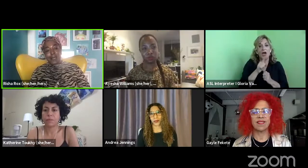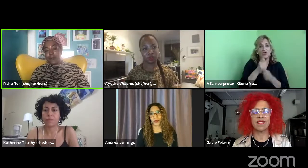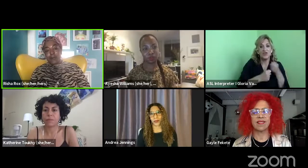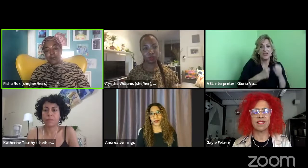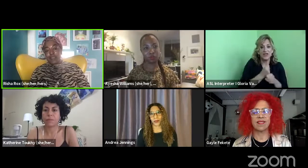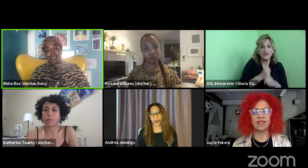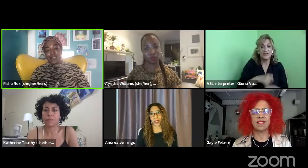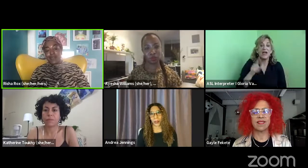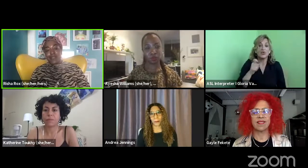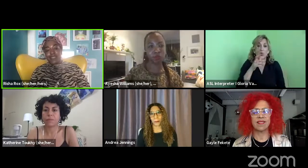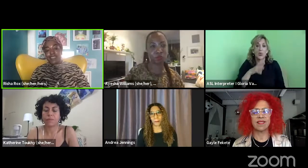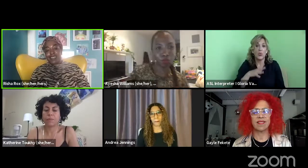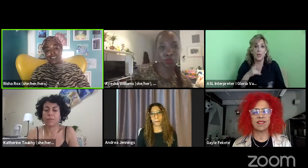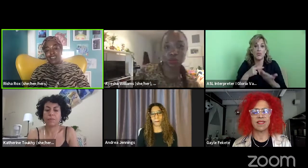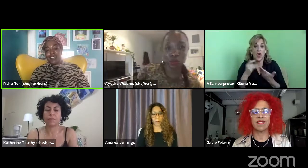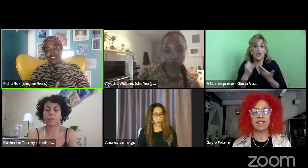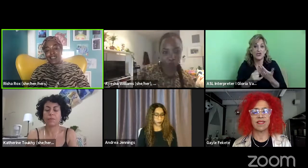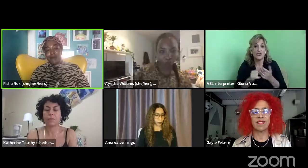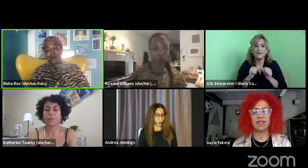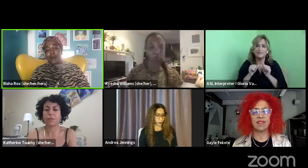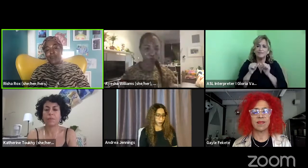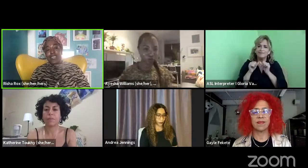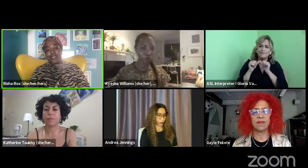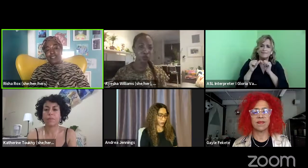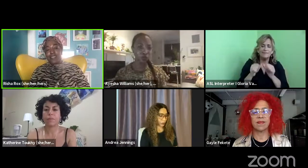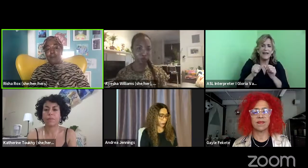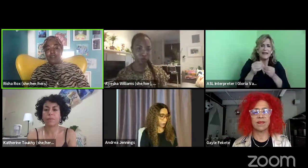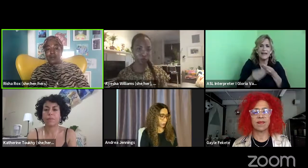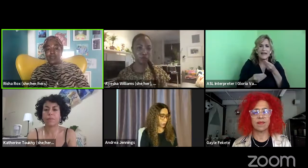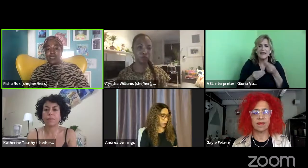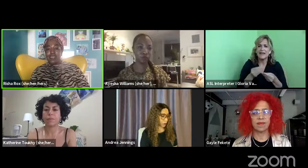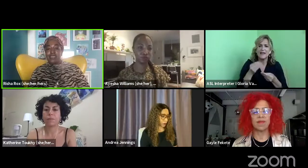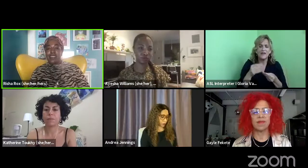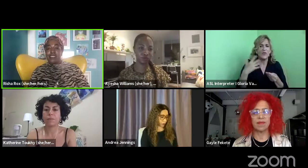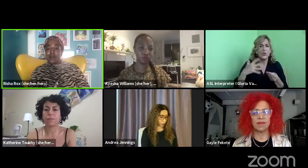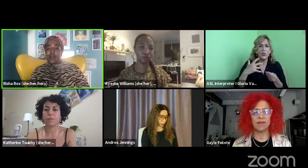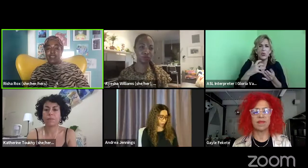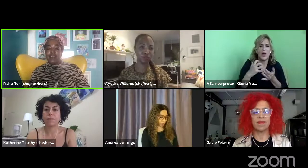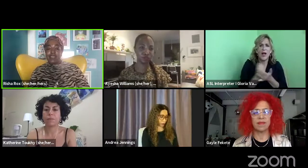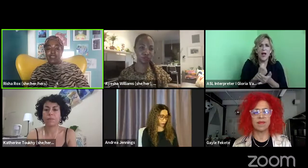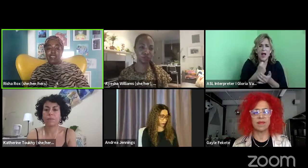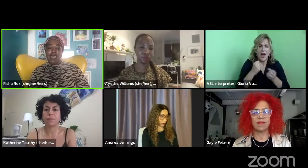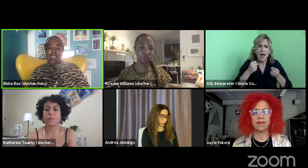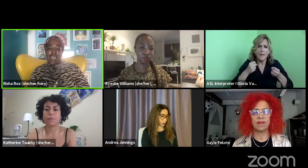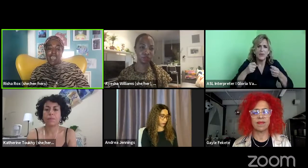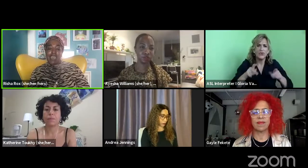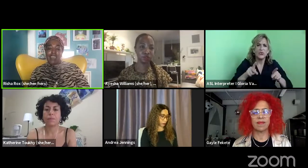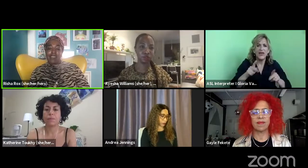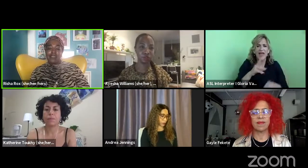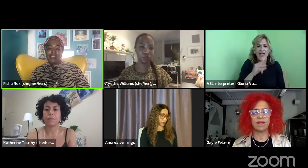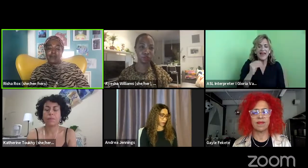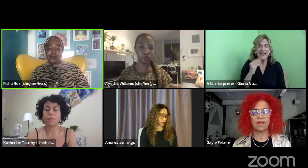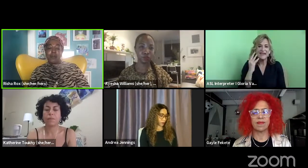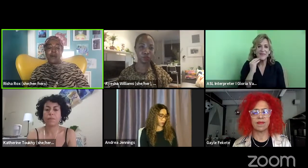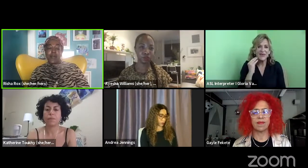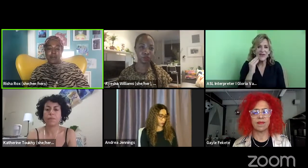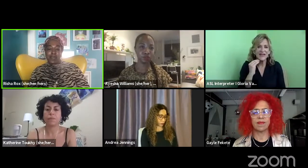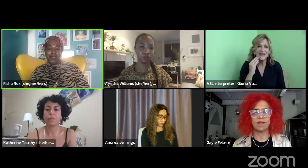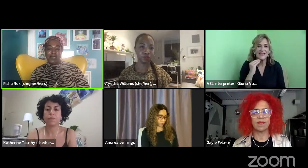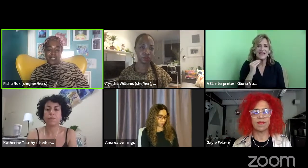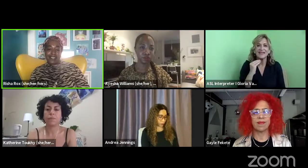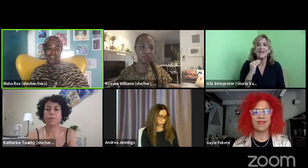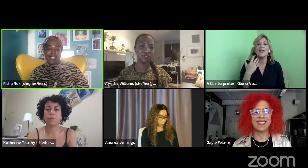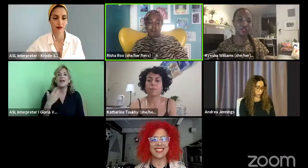just continued to give and give more and more gifts and opportunities and experiences and